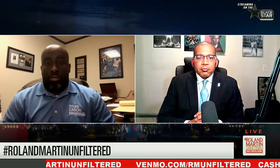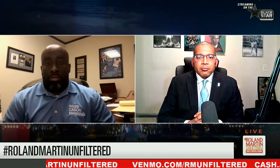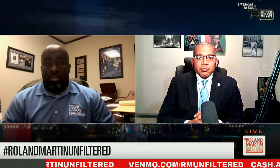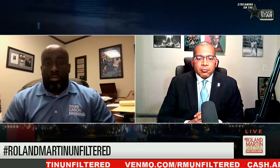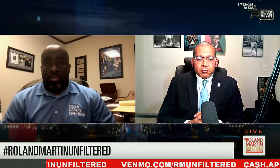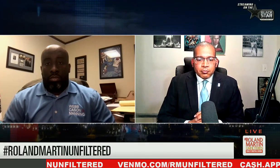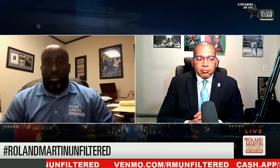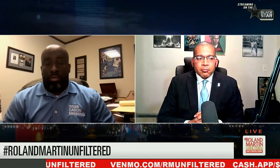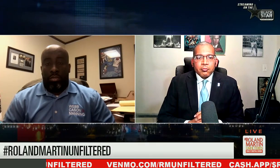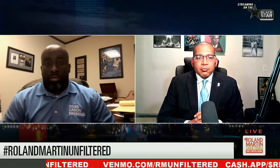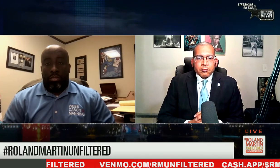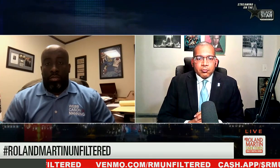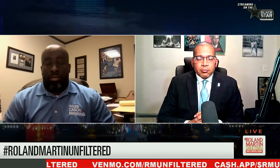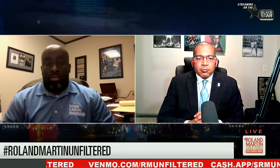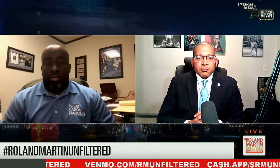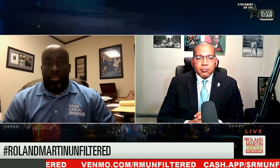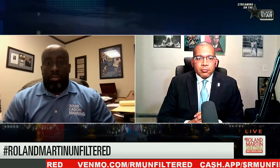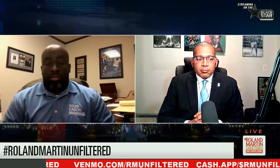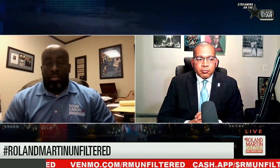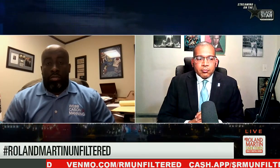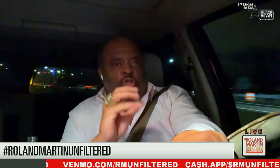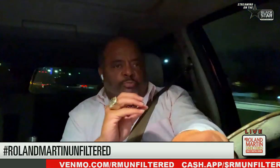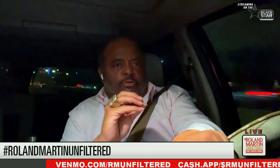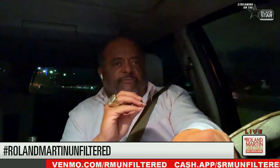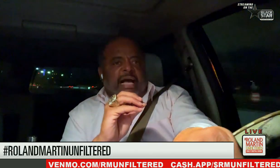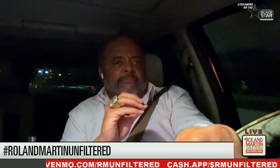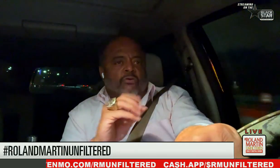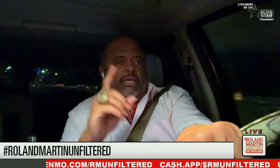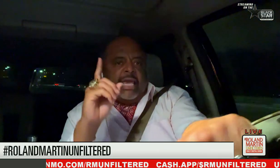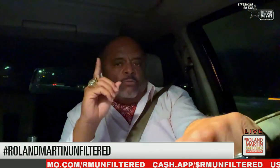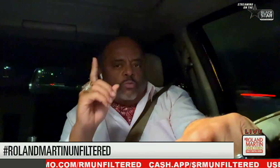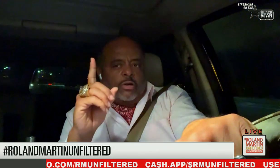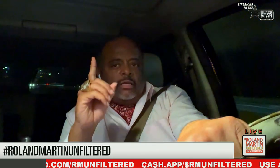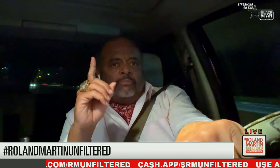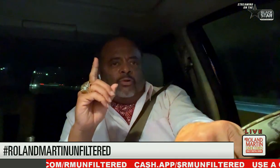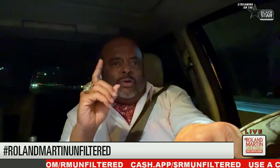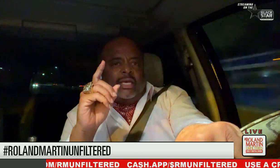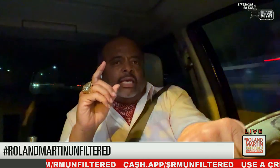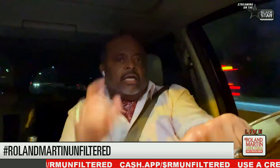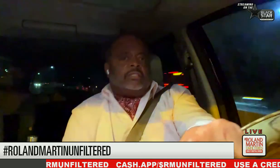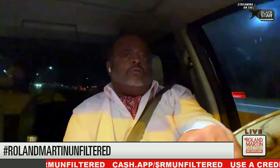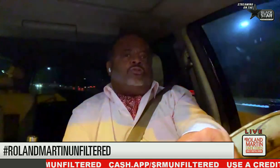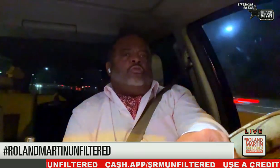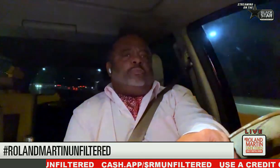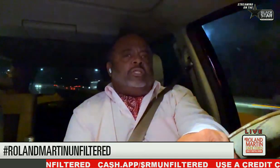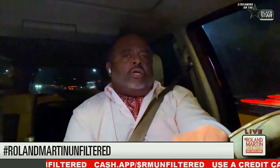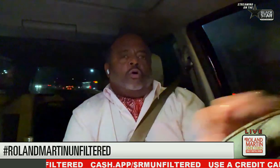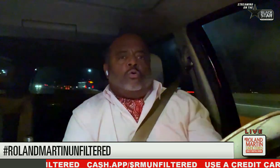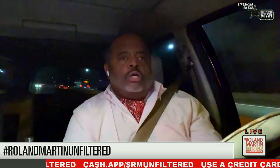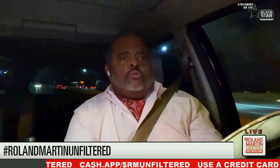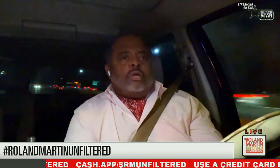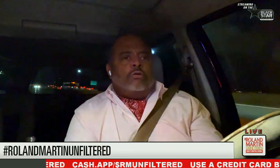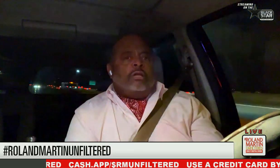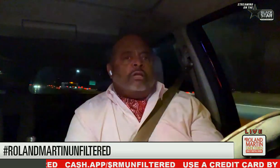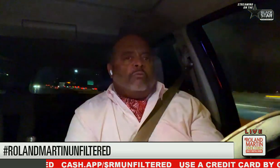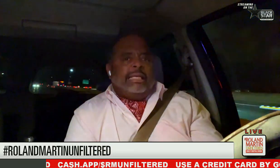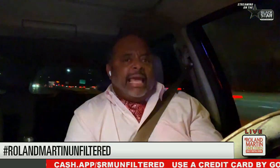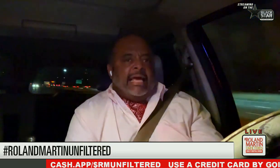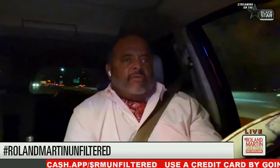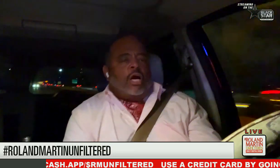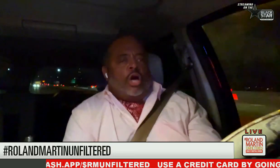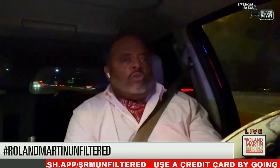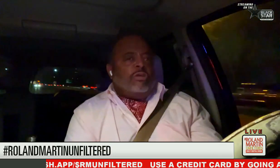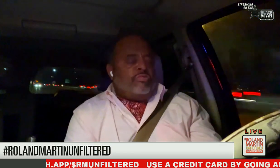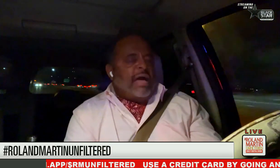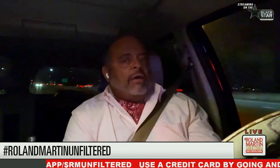Pre-COVID, there were 2.6 million Black-owned businesses. 2.5 million had one employee. So truth be told, we only